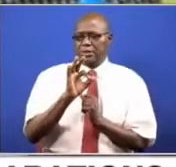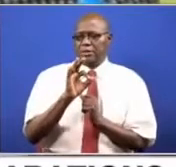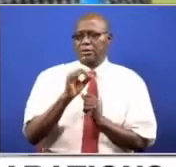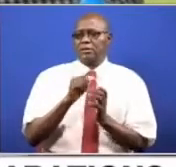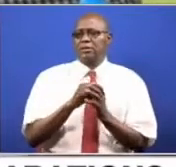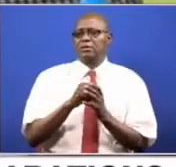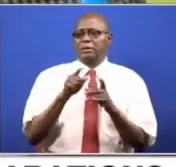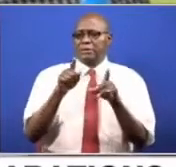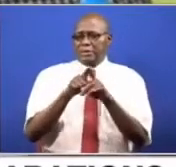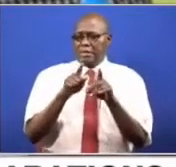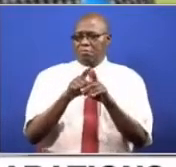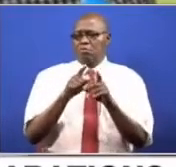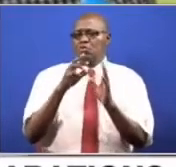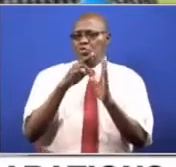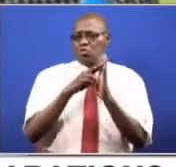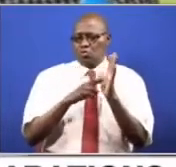15.3 of the said rules,